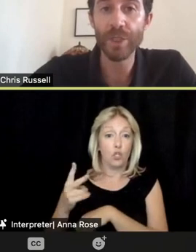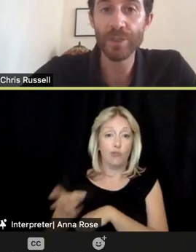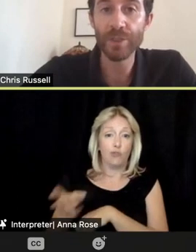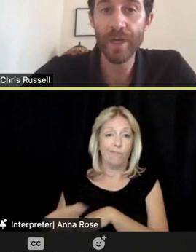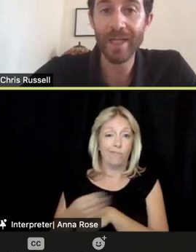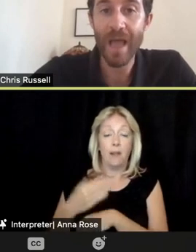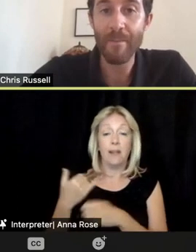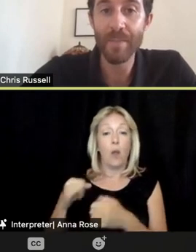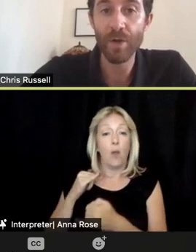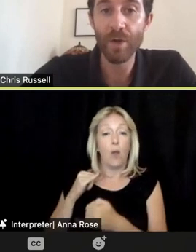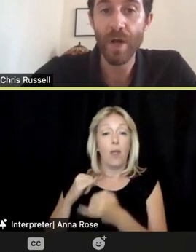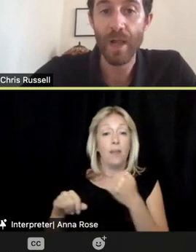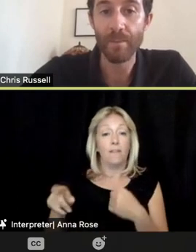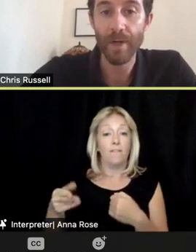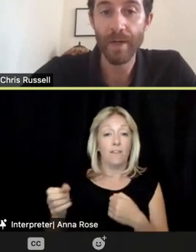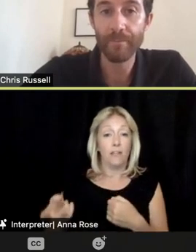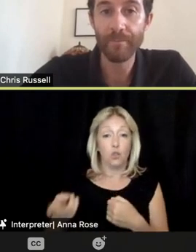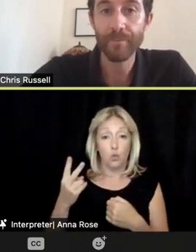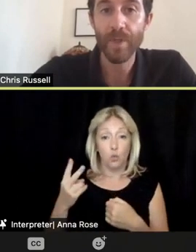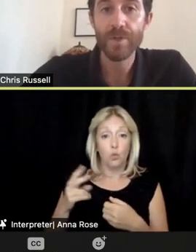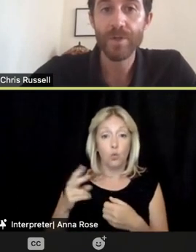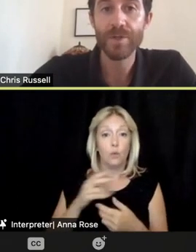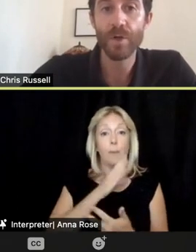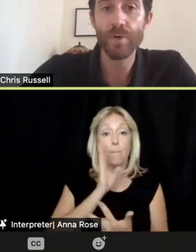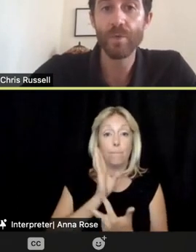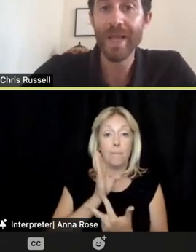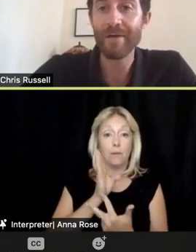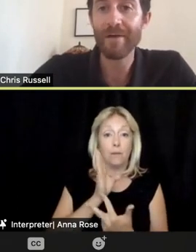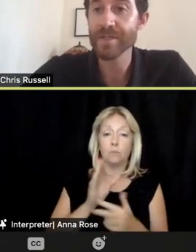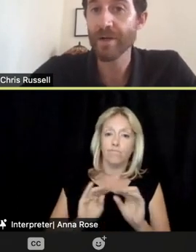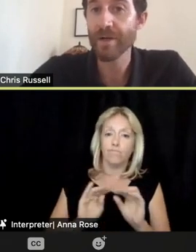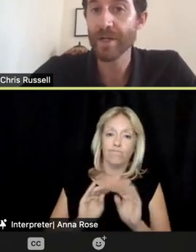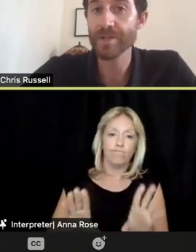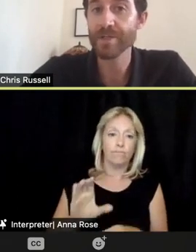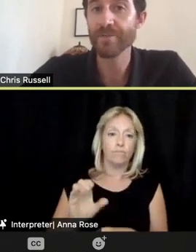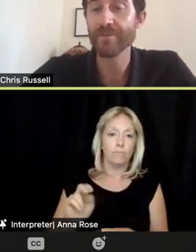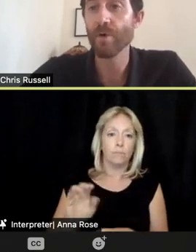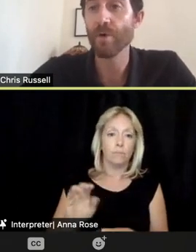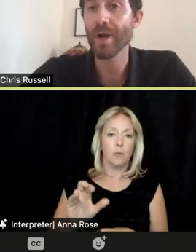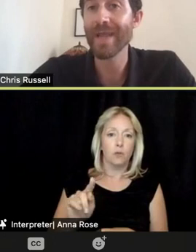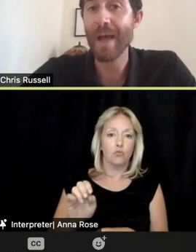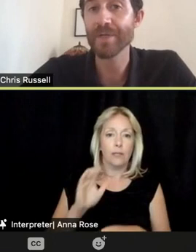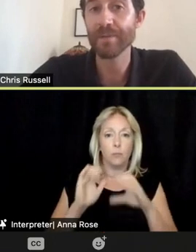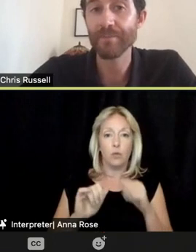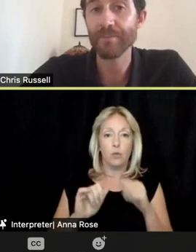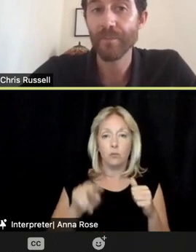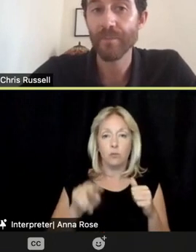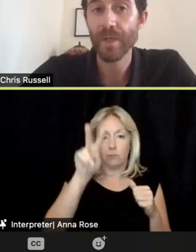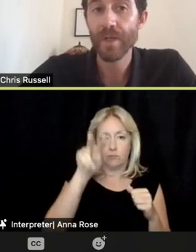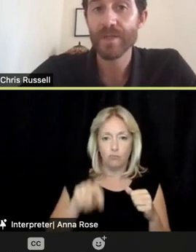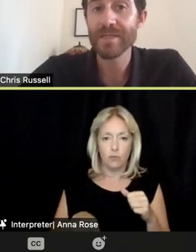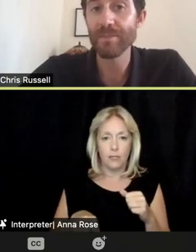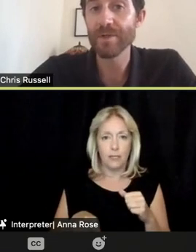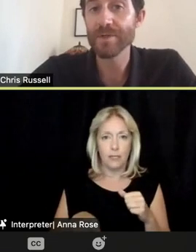And we're just looking at that middle column, right? So we have considerations for